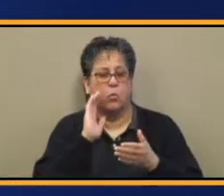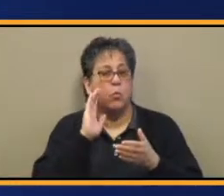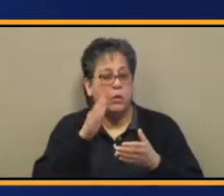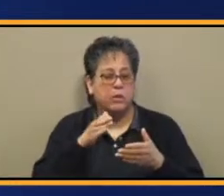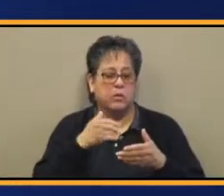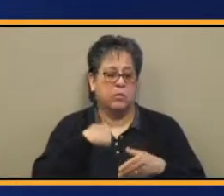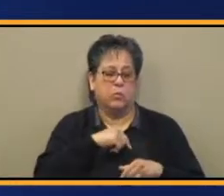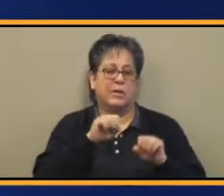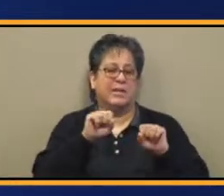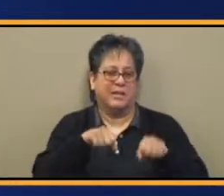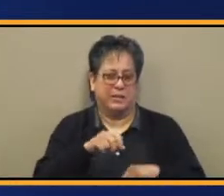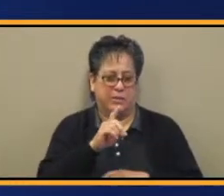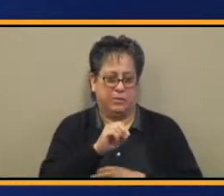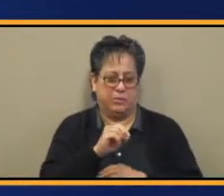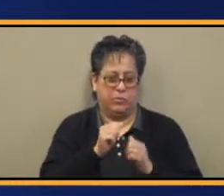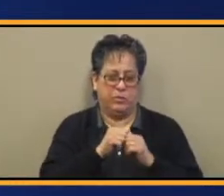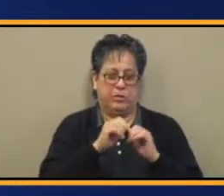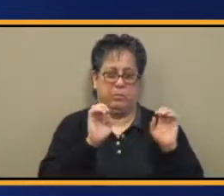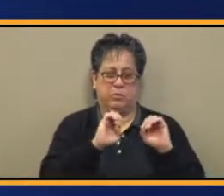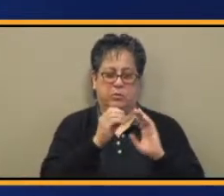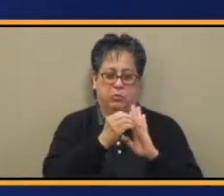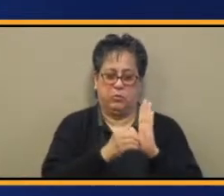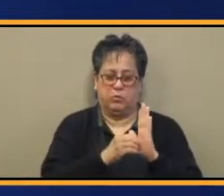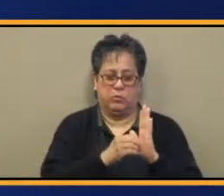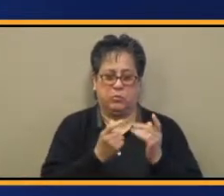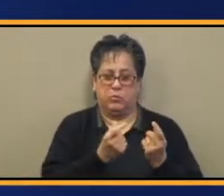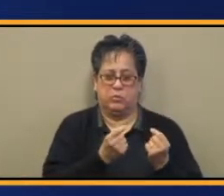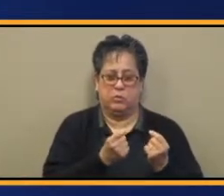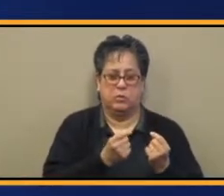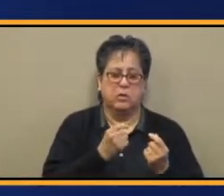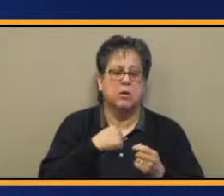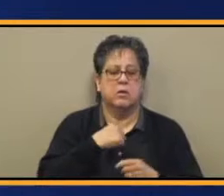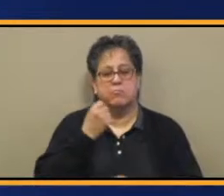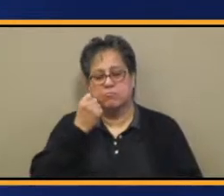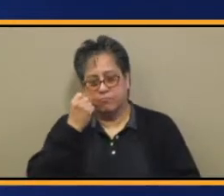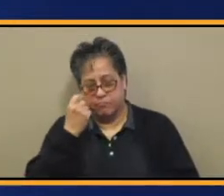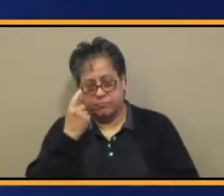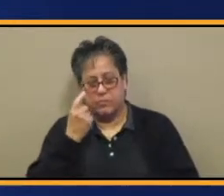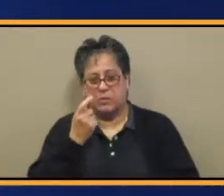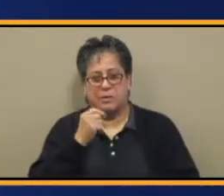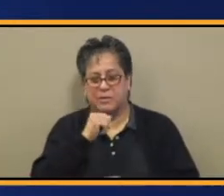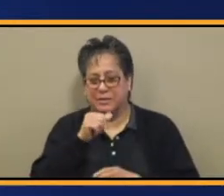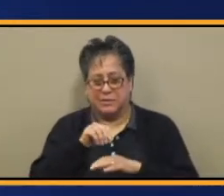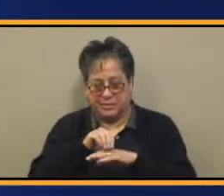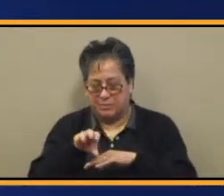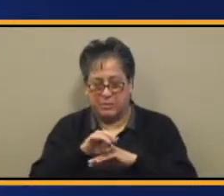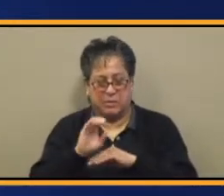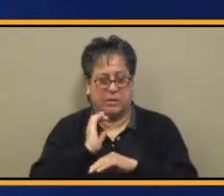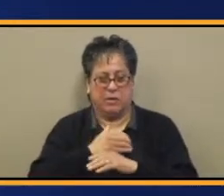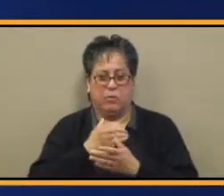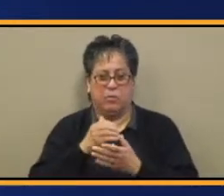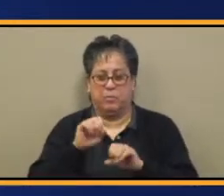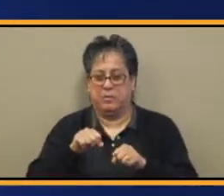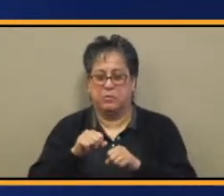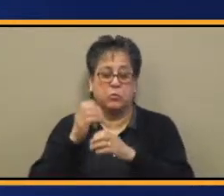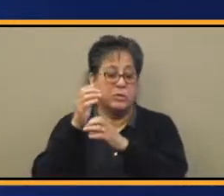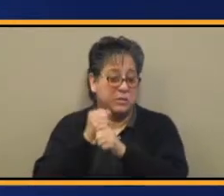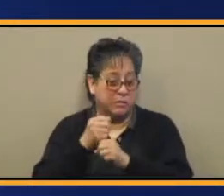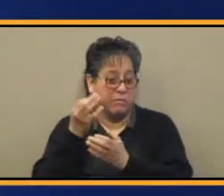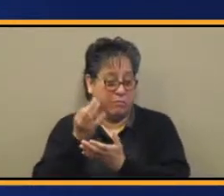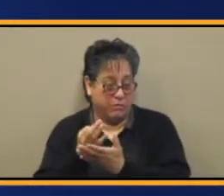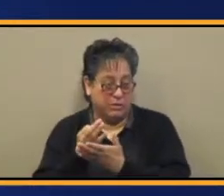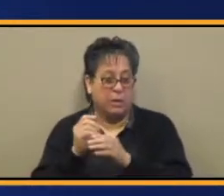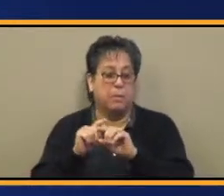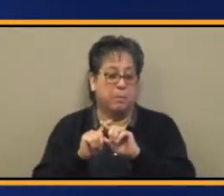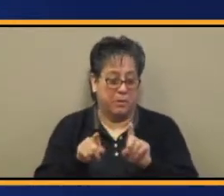this emergency ordinance. I understand that this doesn't impact our ability to receive federal funds, but it does impact our